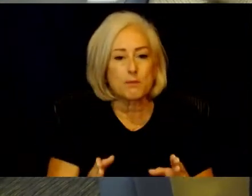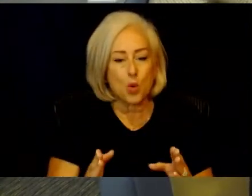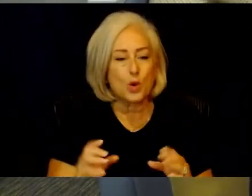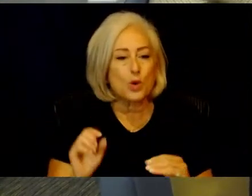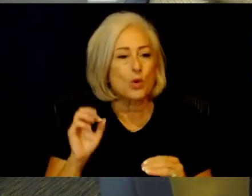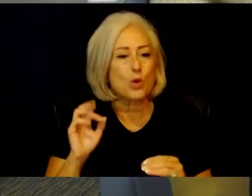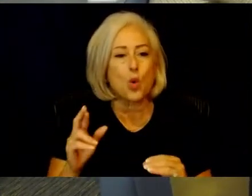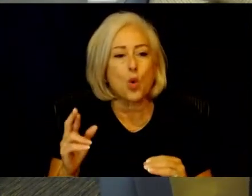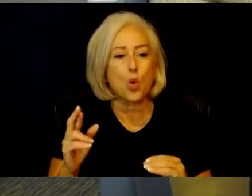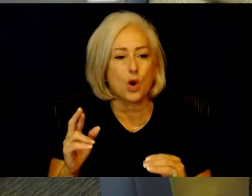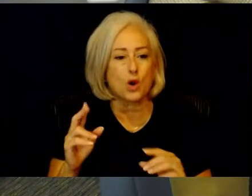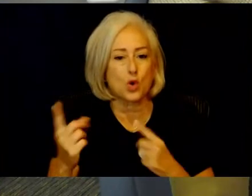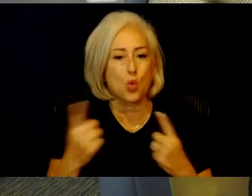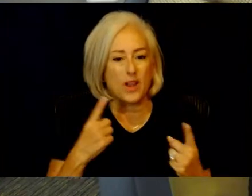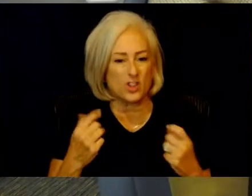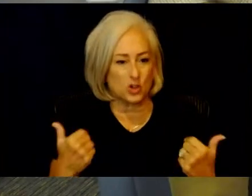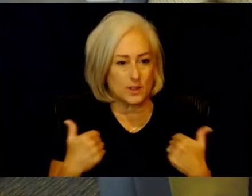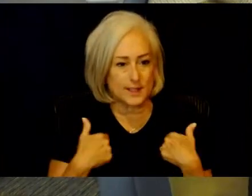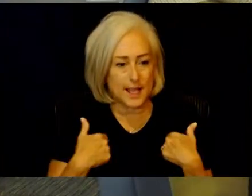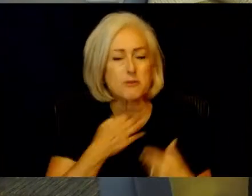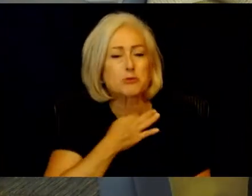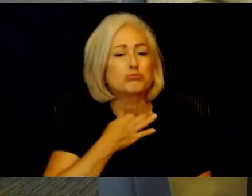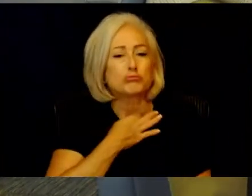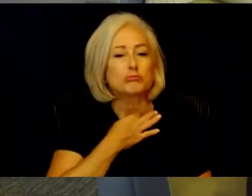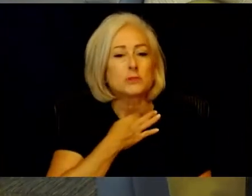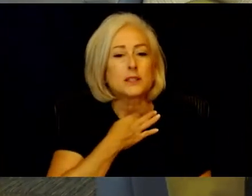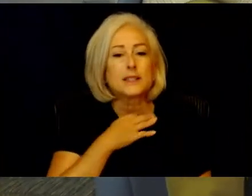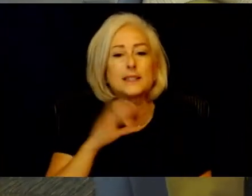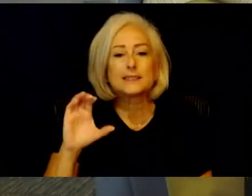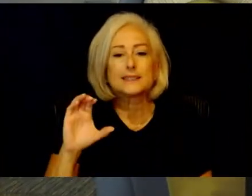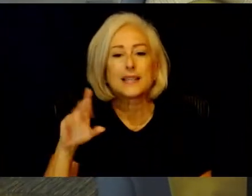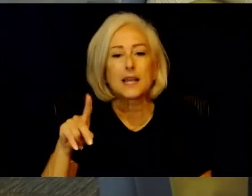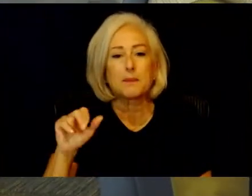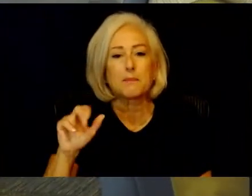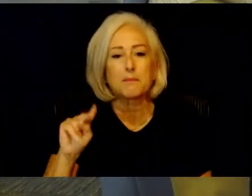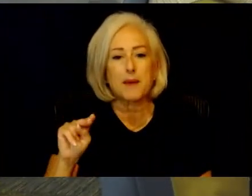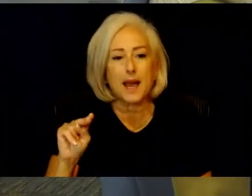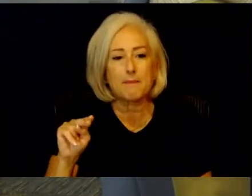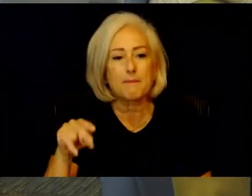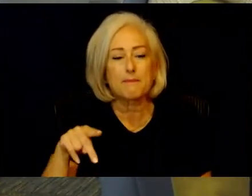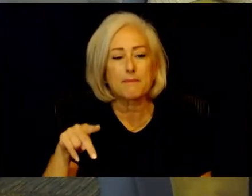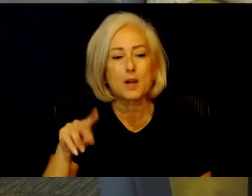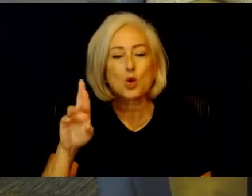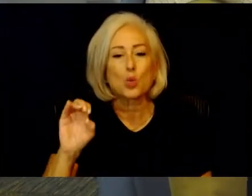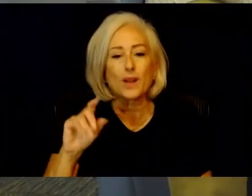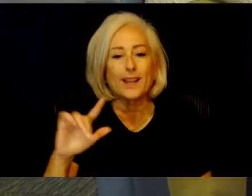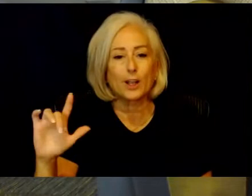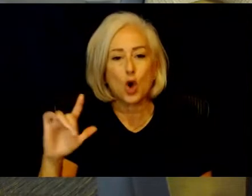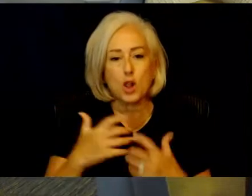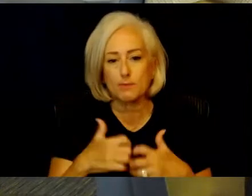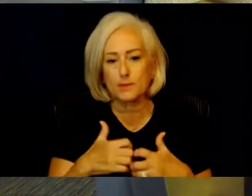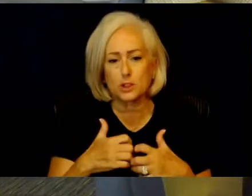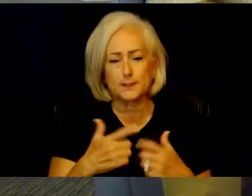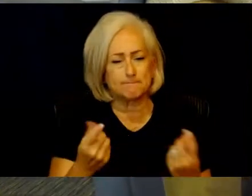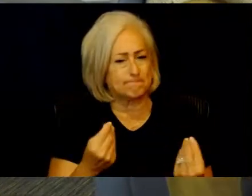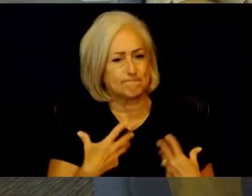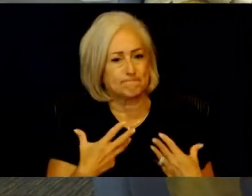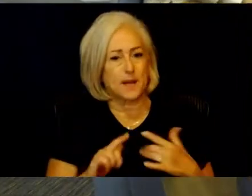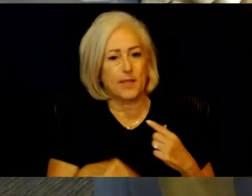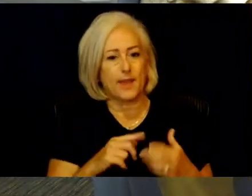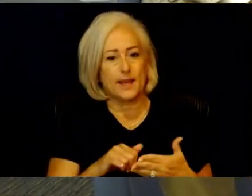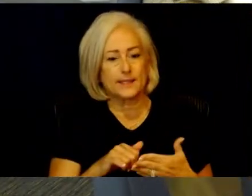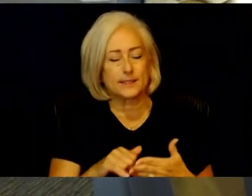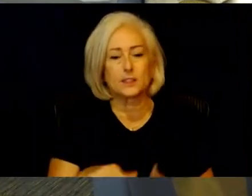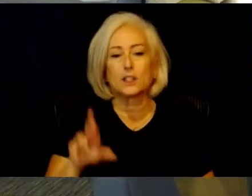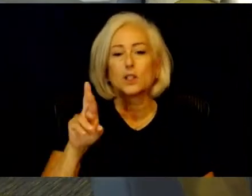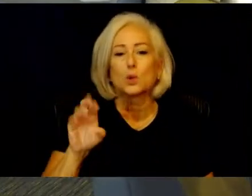I did want to ask you, we do get a lot of questions about Cpap Recall. This was about a year ago. Yes. What can you update us on that? So Cpap Recall